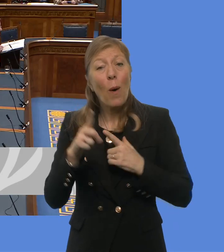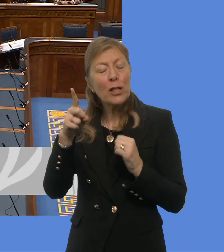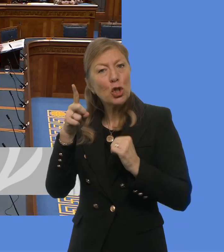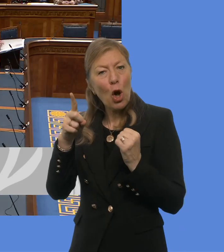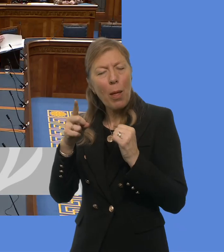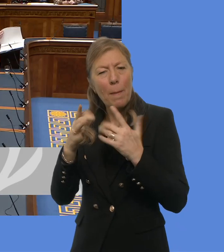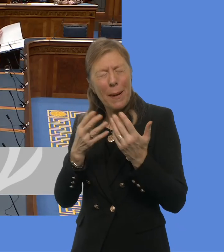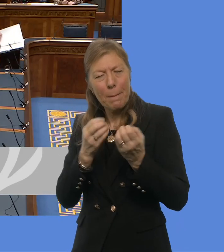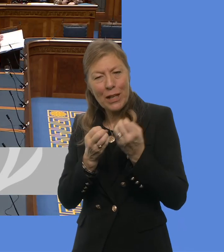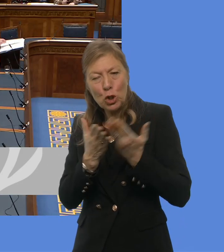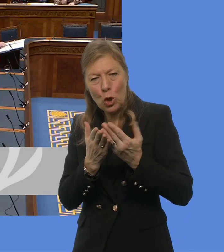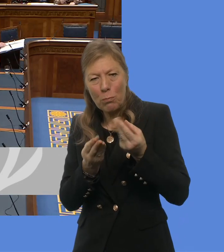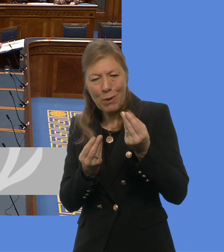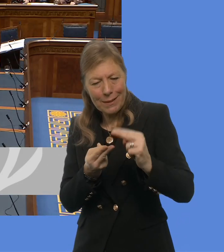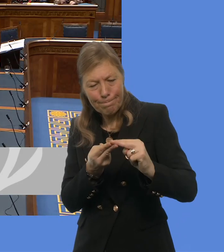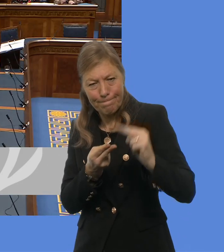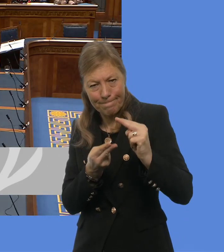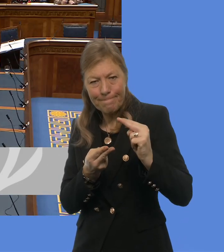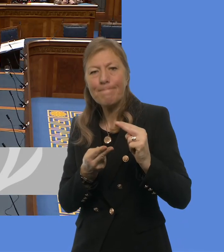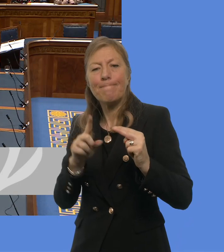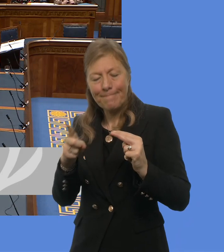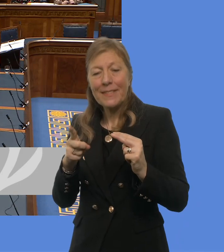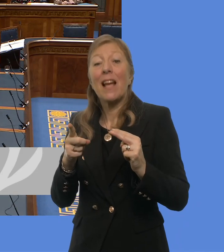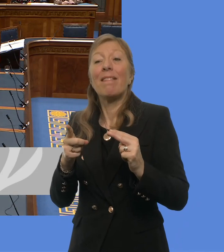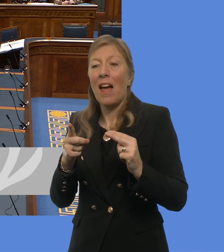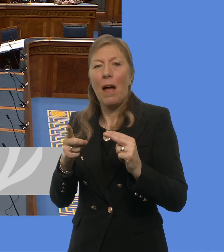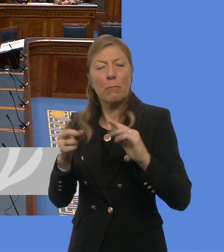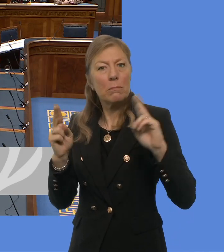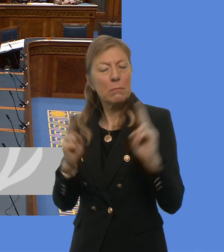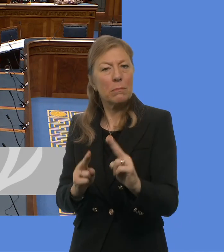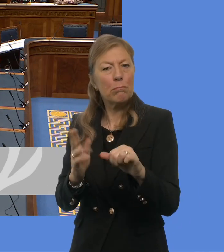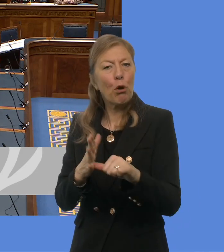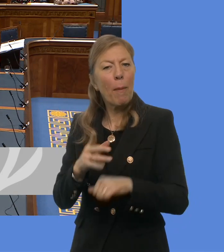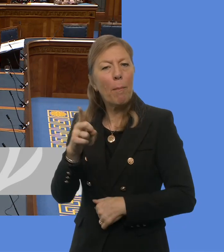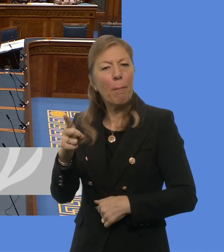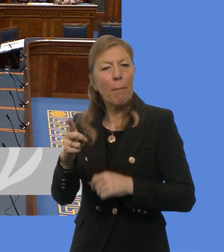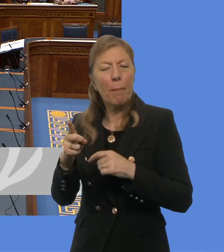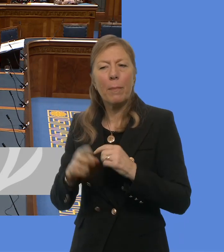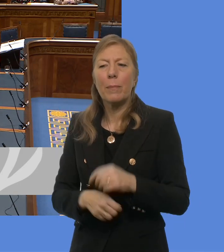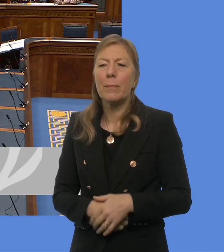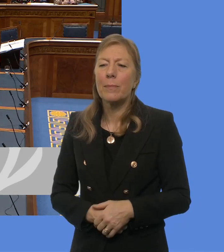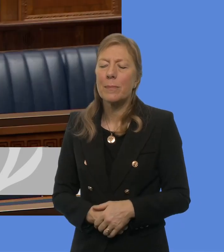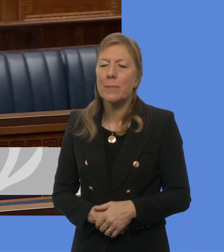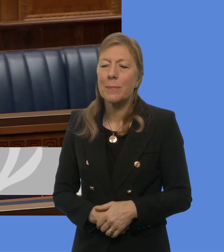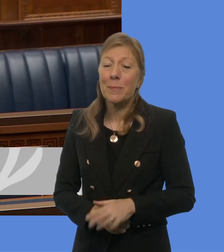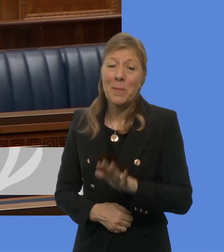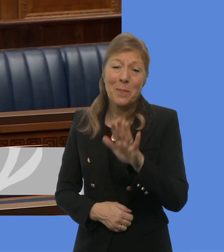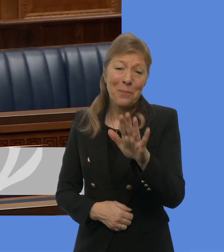Irwin. Thank you, and thank the Minister for his response. I mean, I don't take alcohol myself,